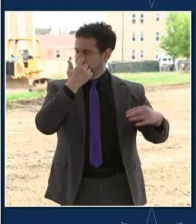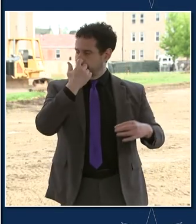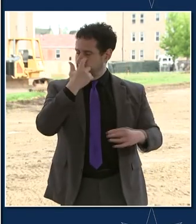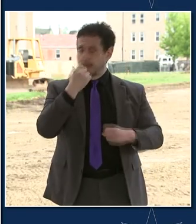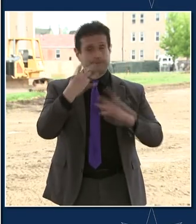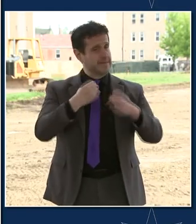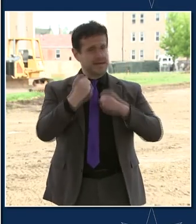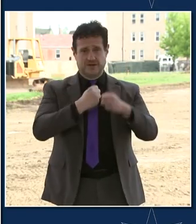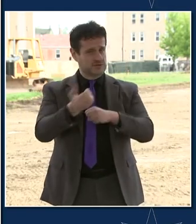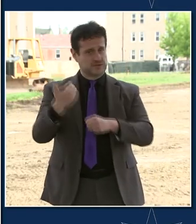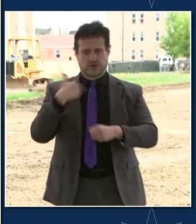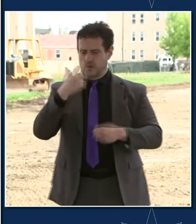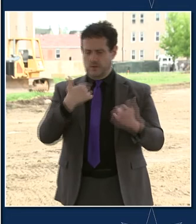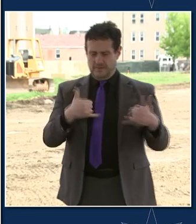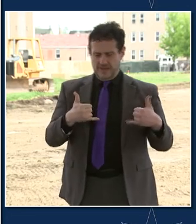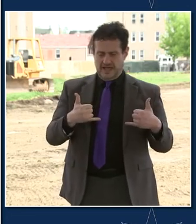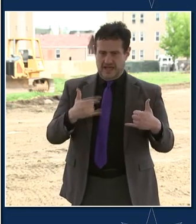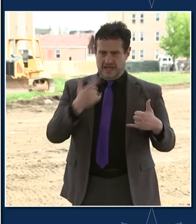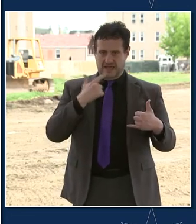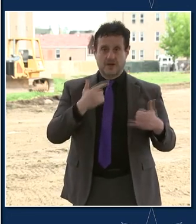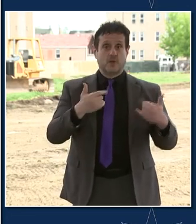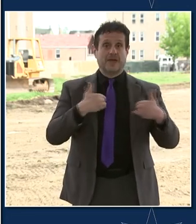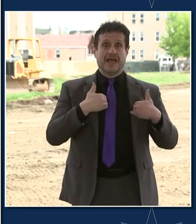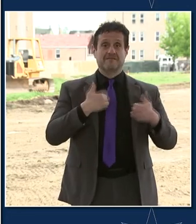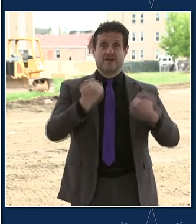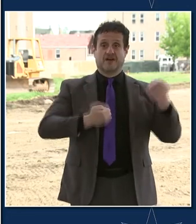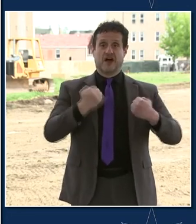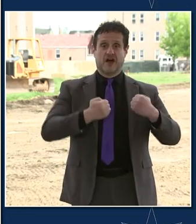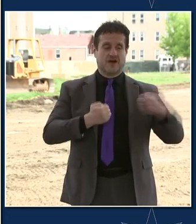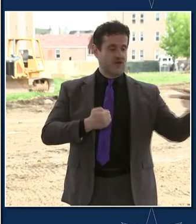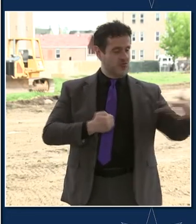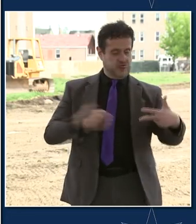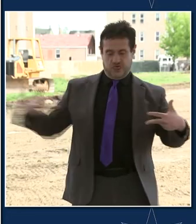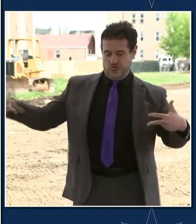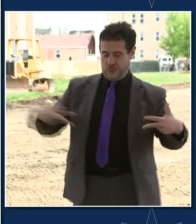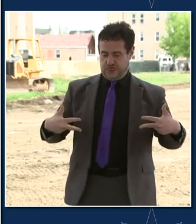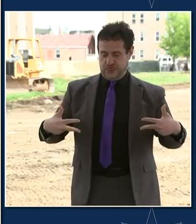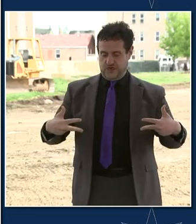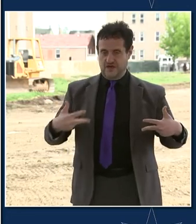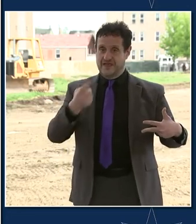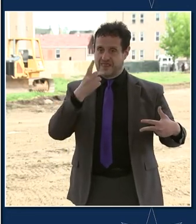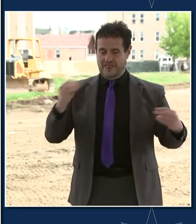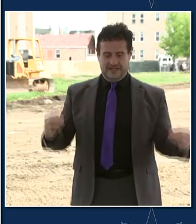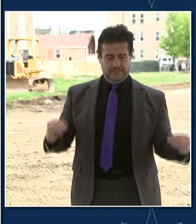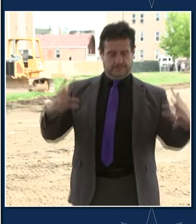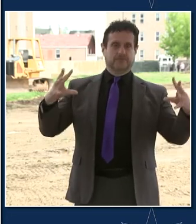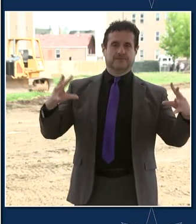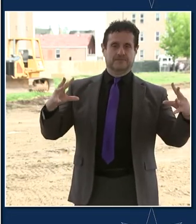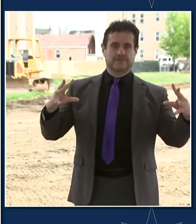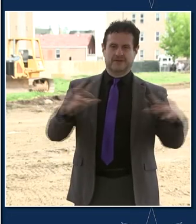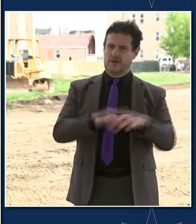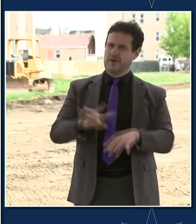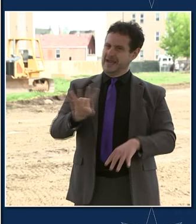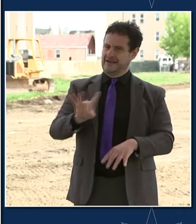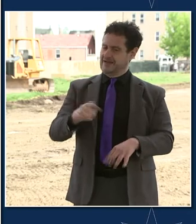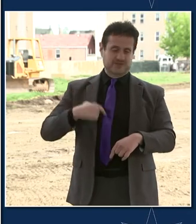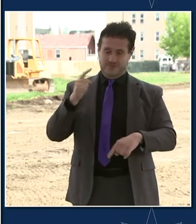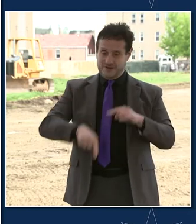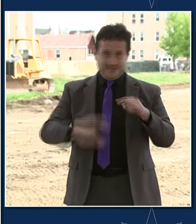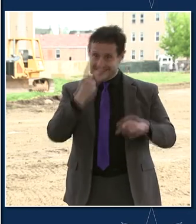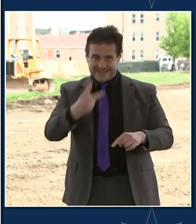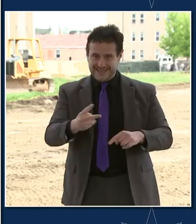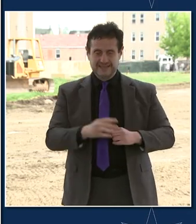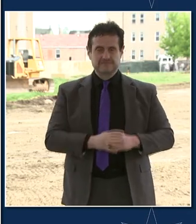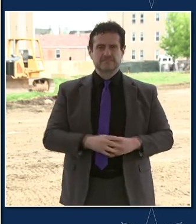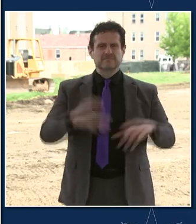in playing, we'd pull cars up to here, we'd turn the lights on at about 8 o'clock because you couldn't see. And so I want